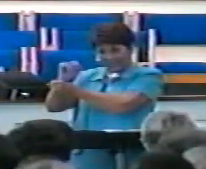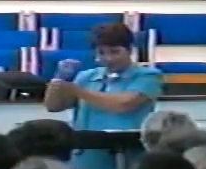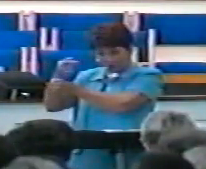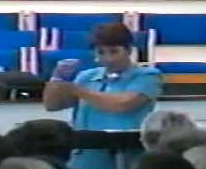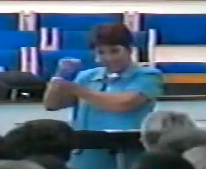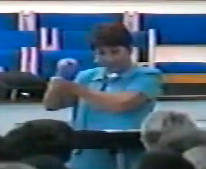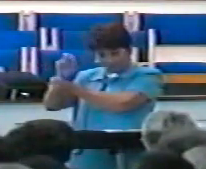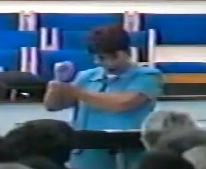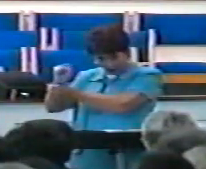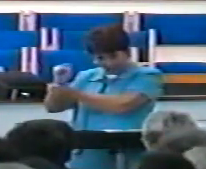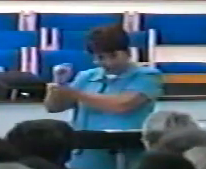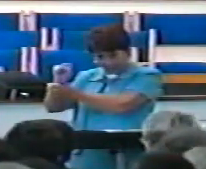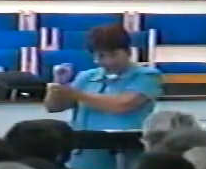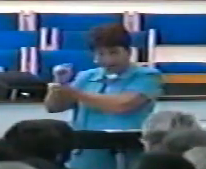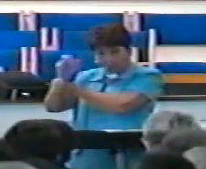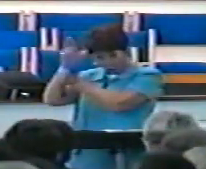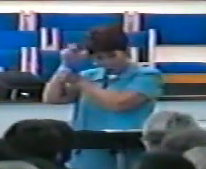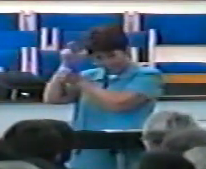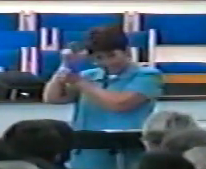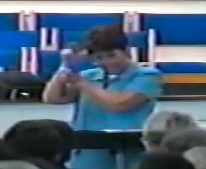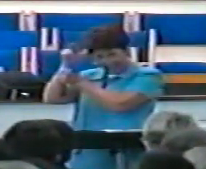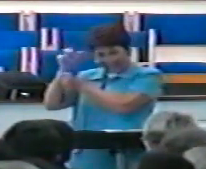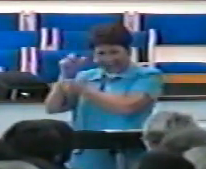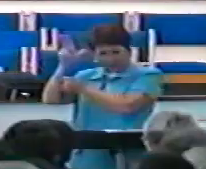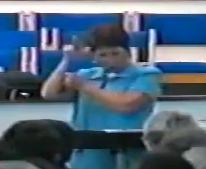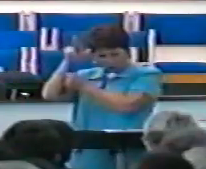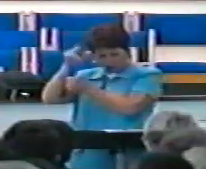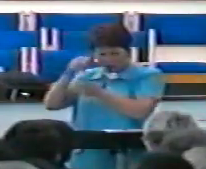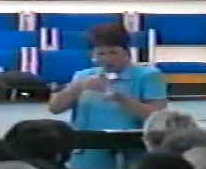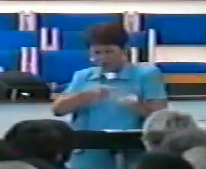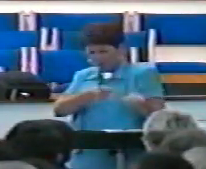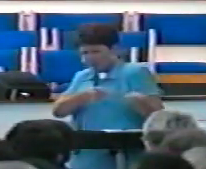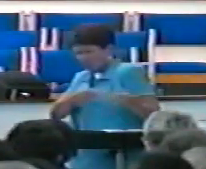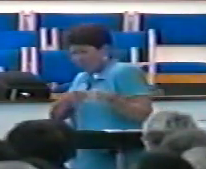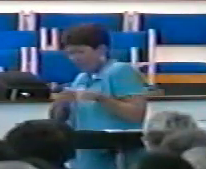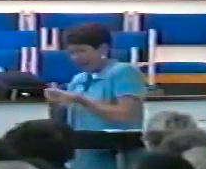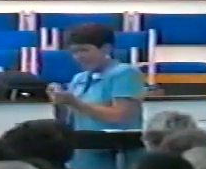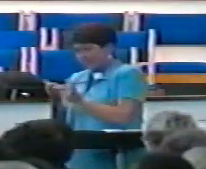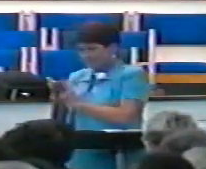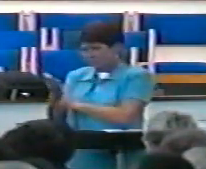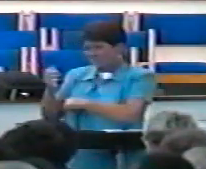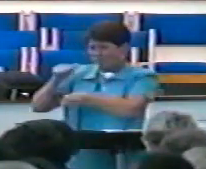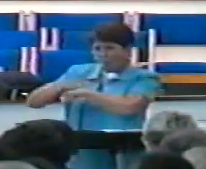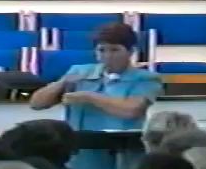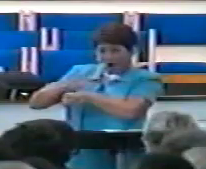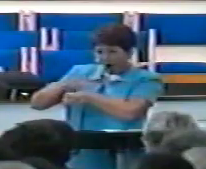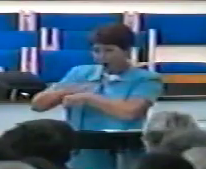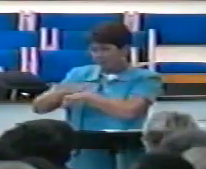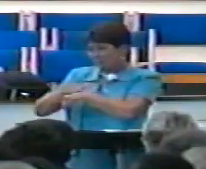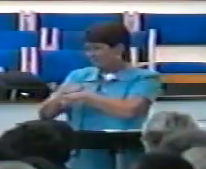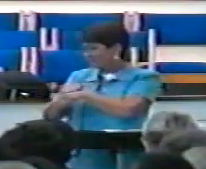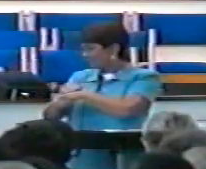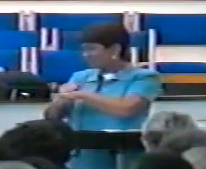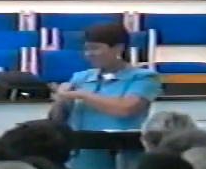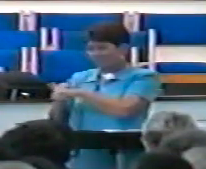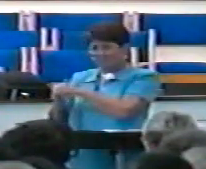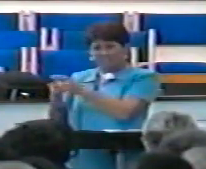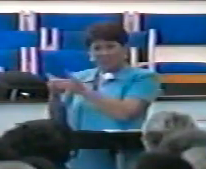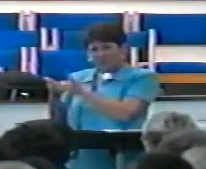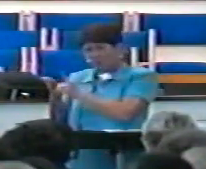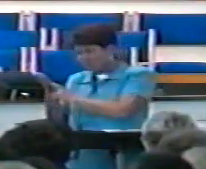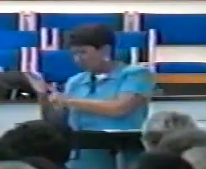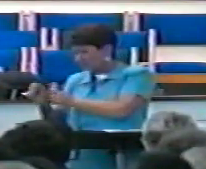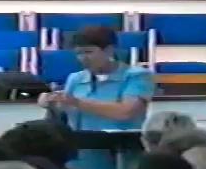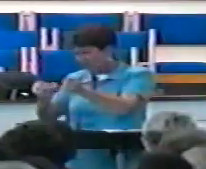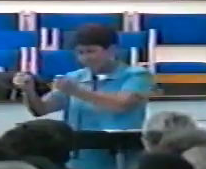and down the road, and people were screaming to the man, turn loose! Turn loose! The horses are not